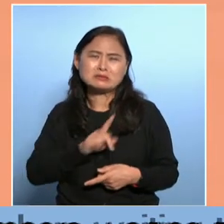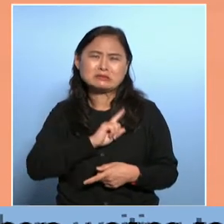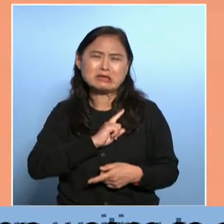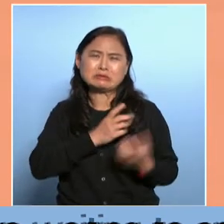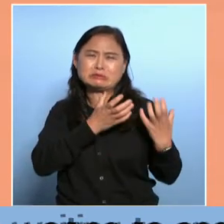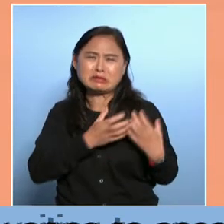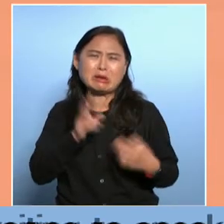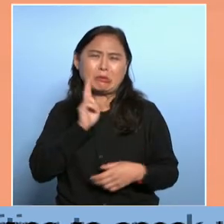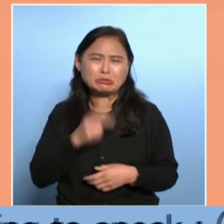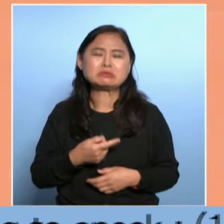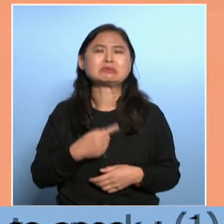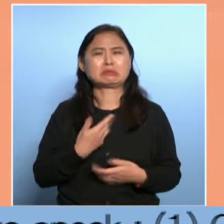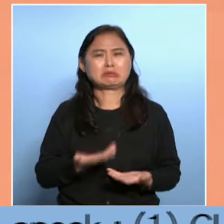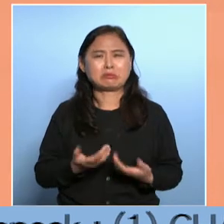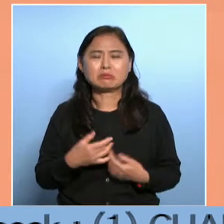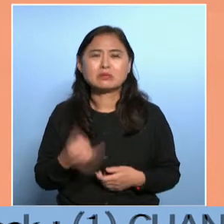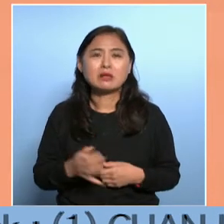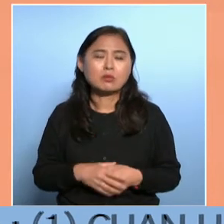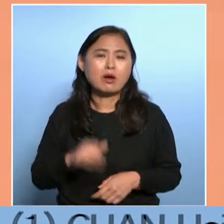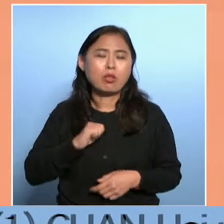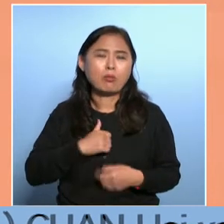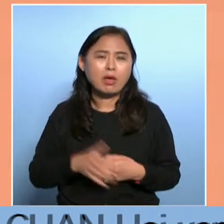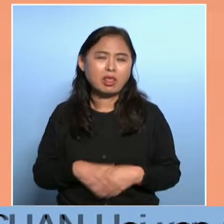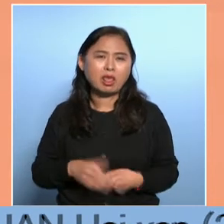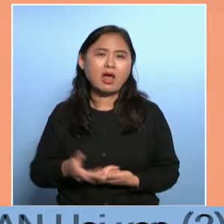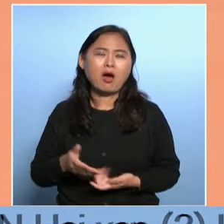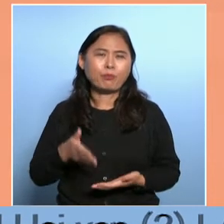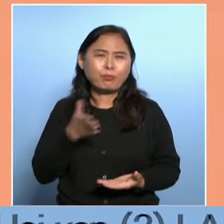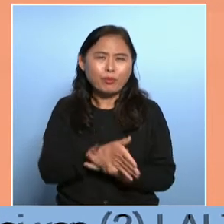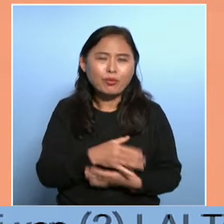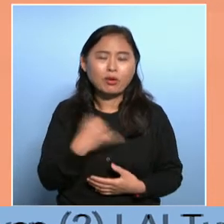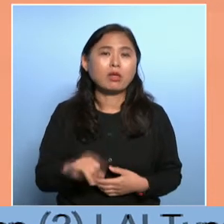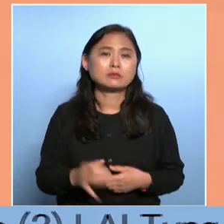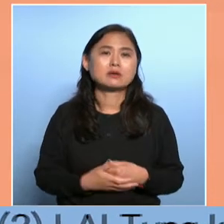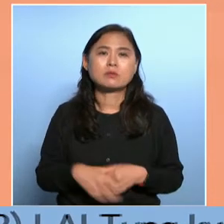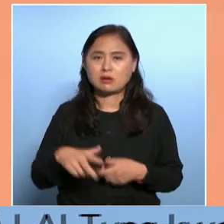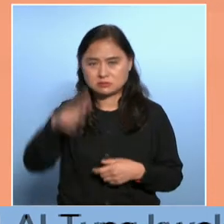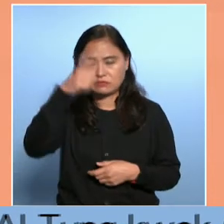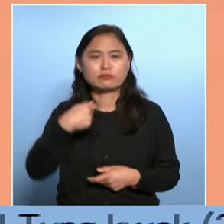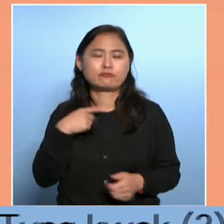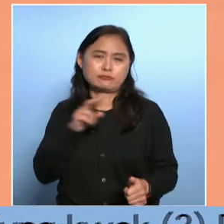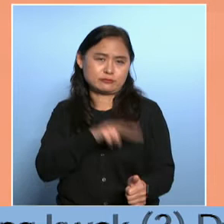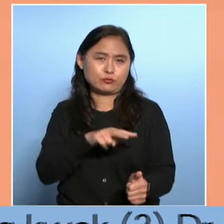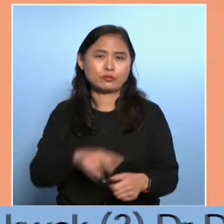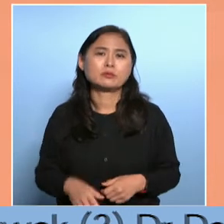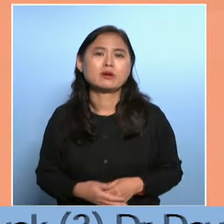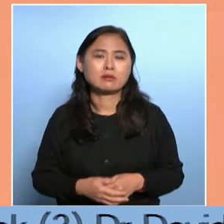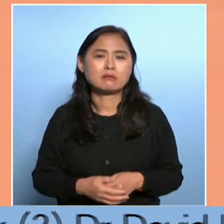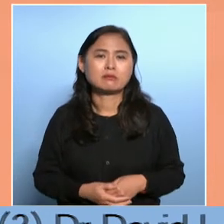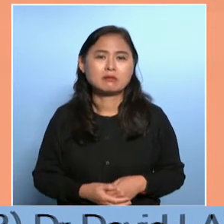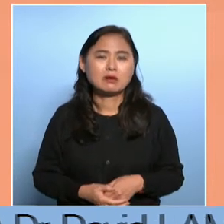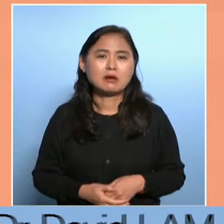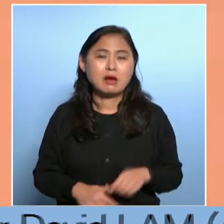the employer to shoulder the relevant risk. The the employer has no power